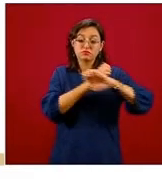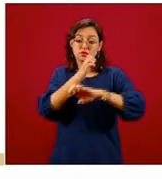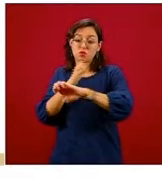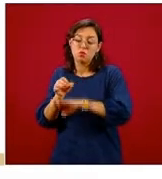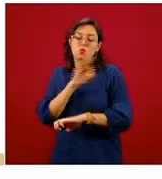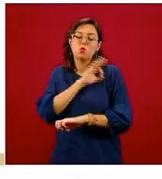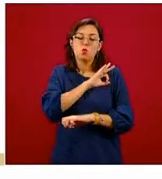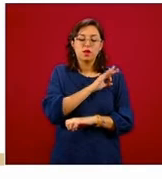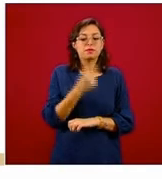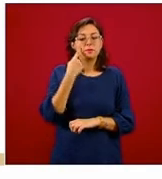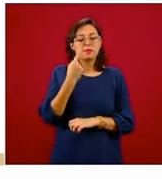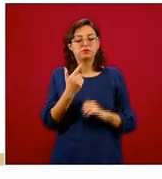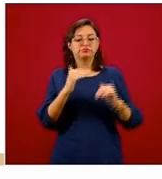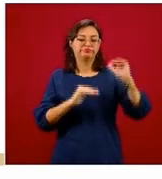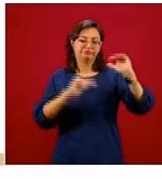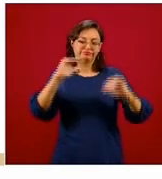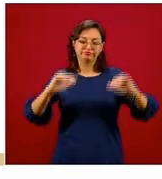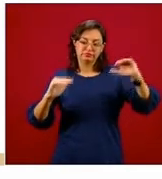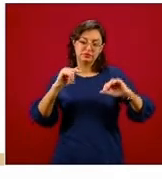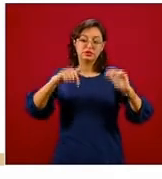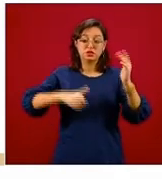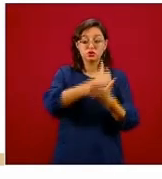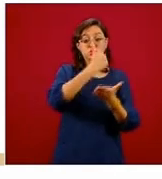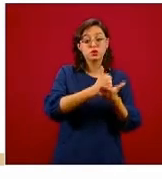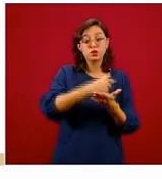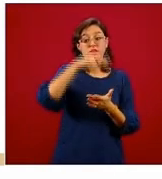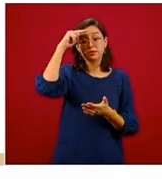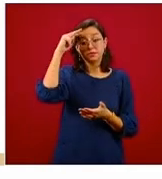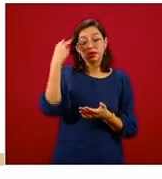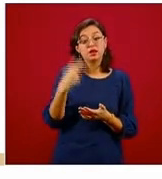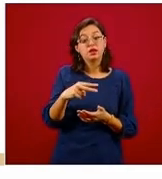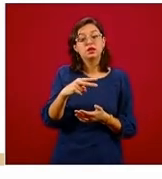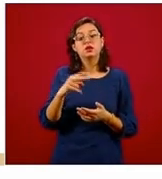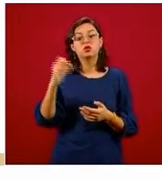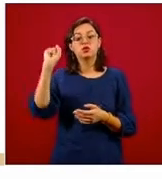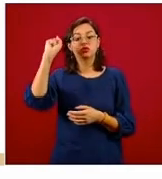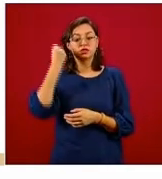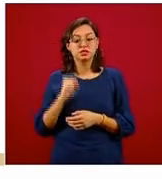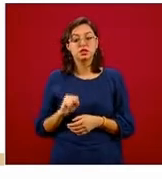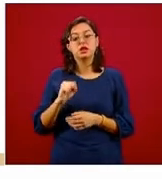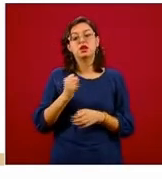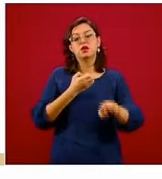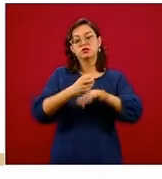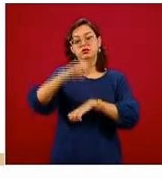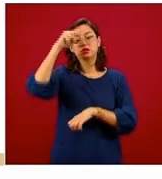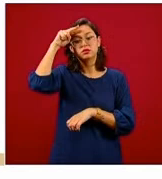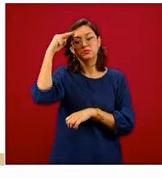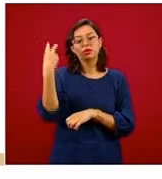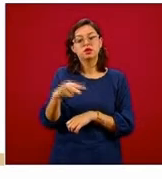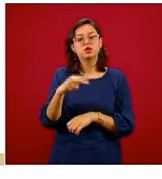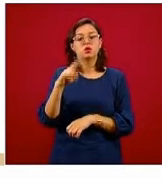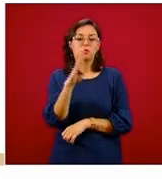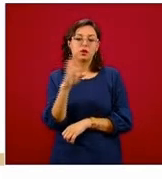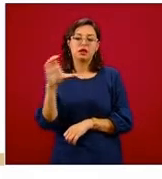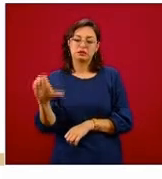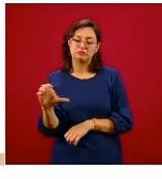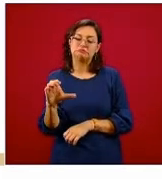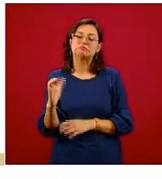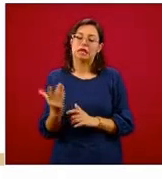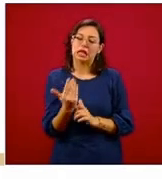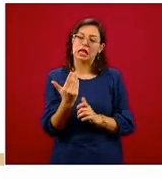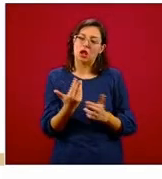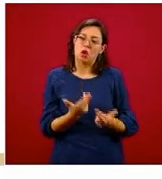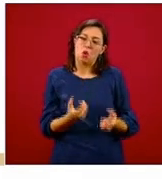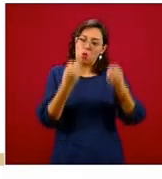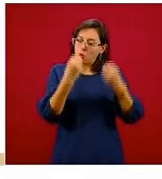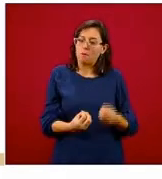when we can get to see by states, we see that Mexico City, Sinaloa, the state of Mexico,